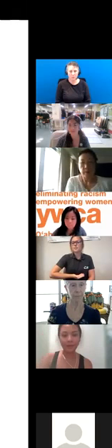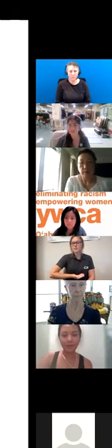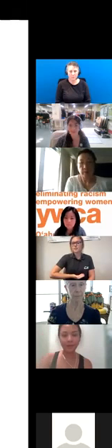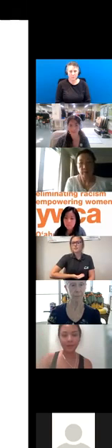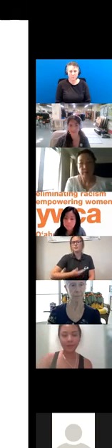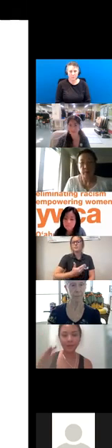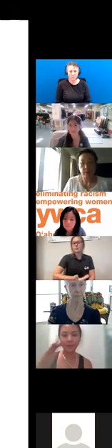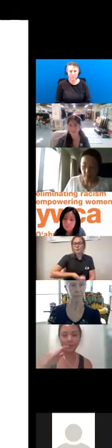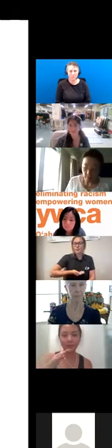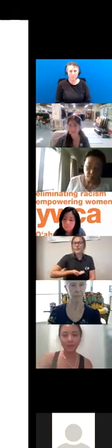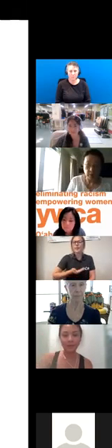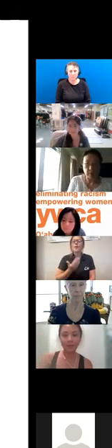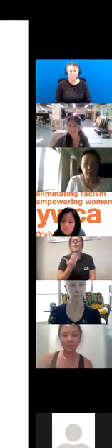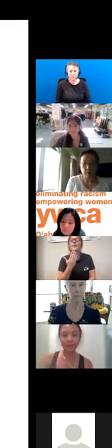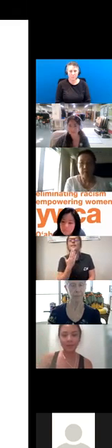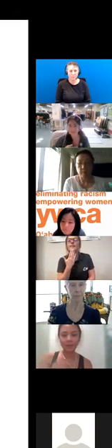Welcome.